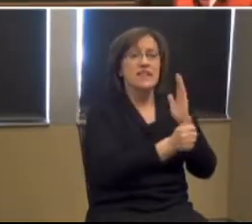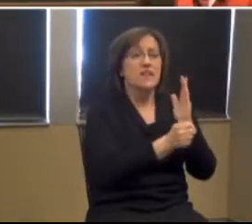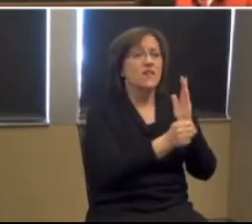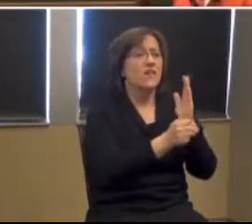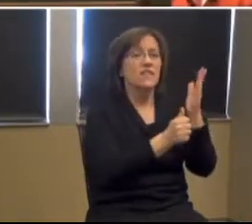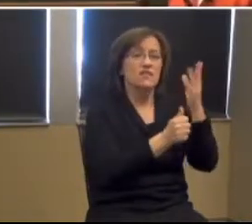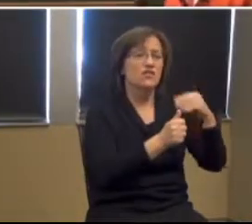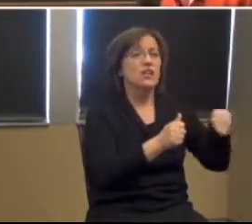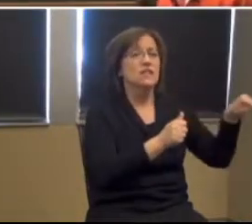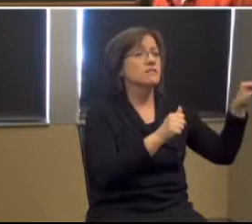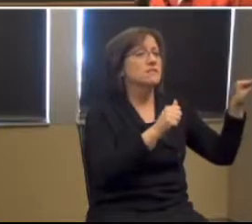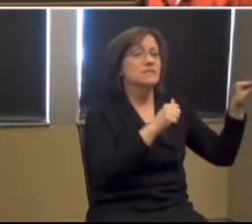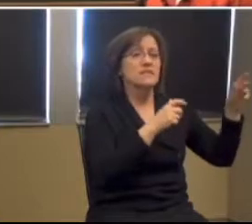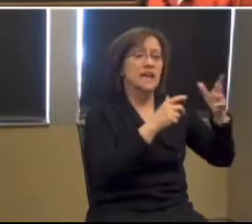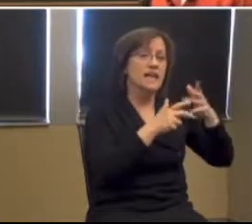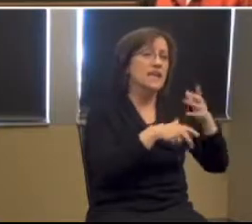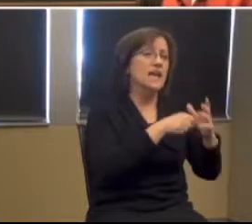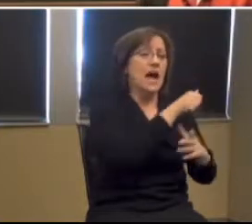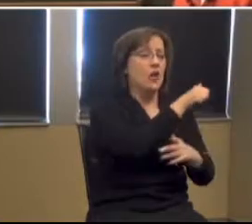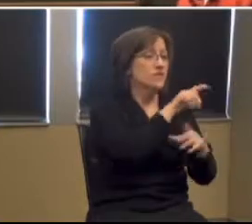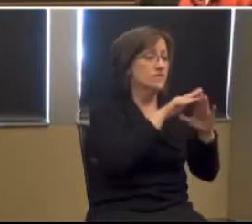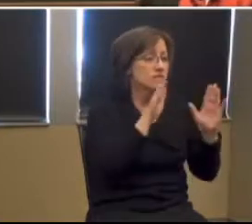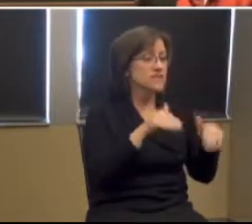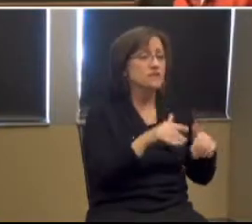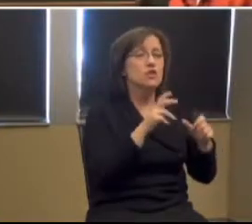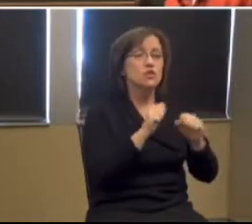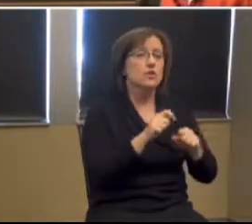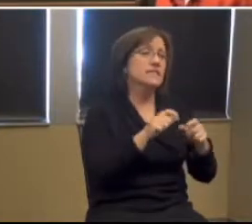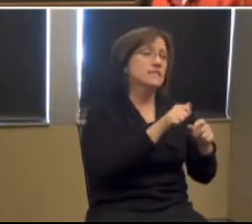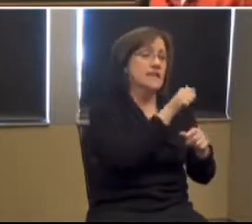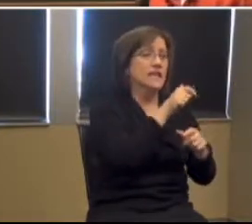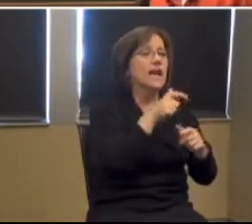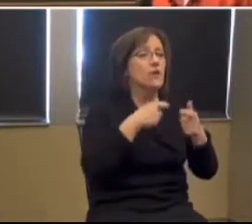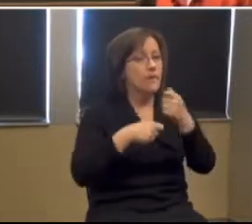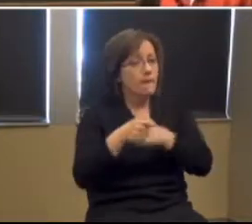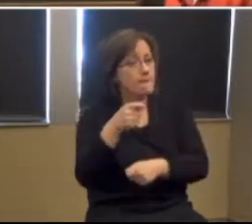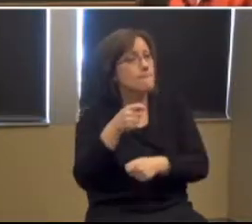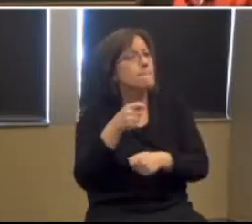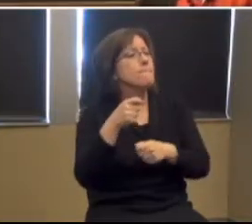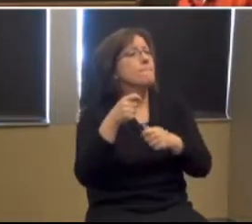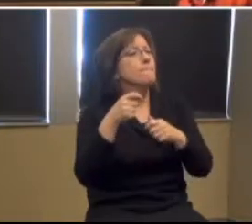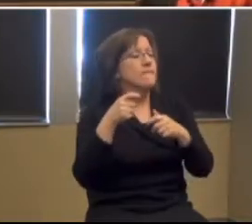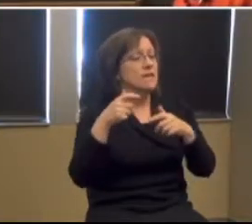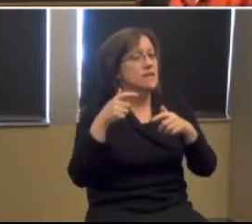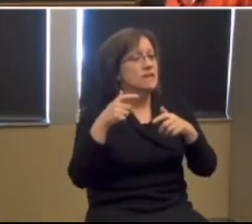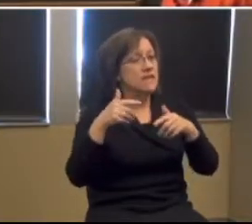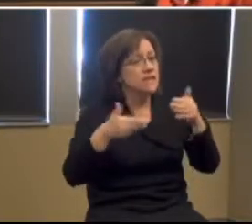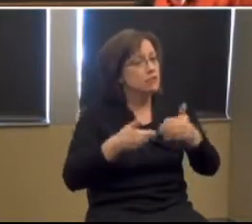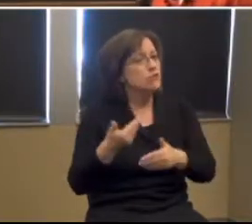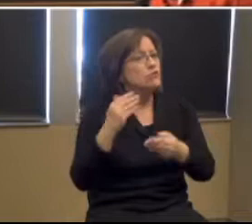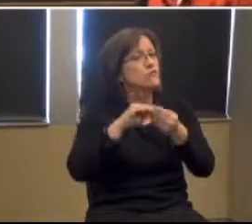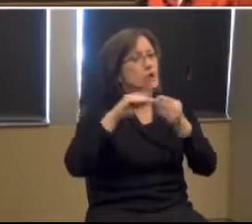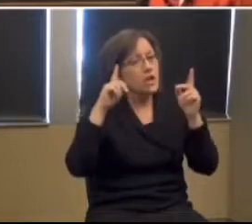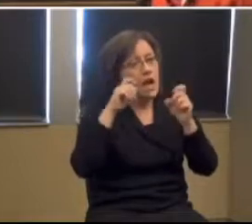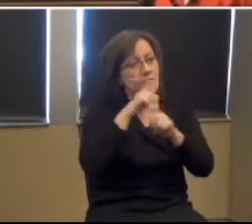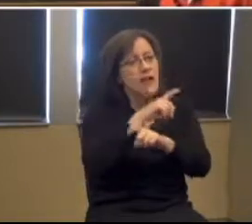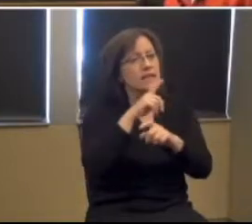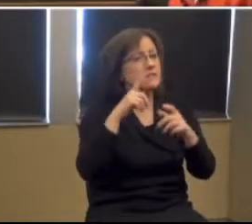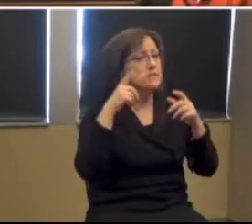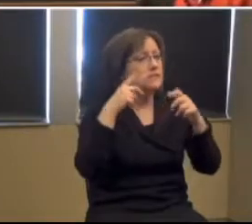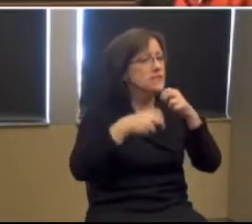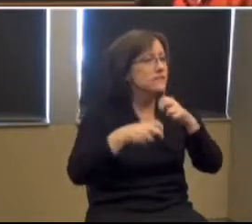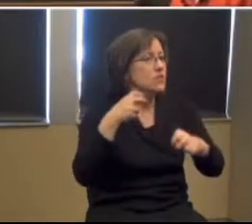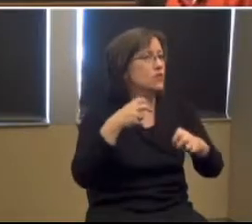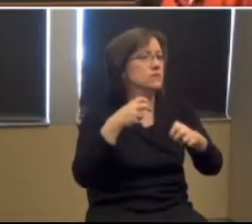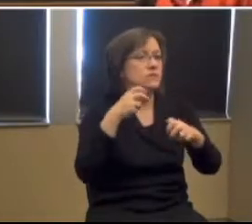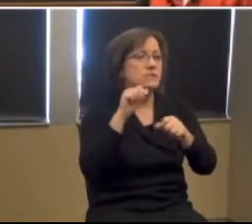out for an easier task as you introduced more complex or more difficult tasks. And so that's how you collect your data.